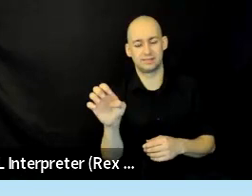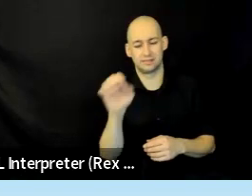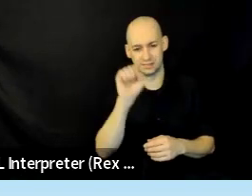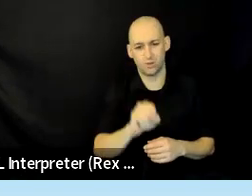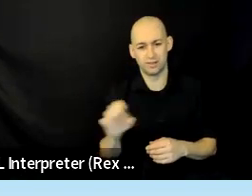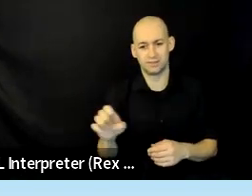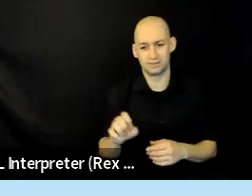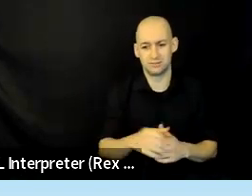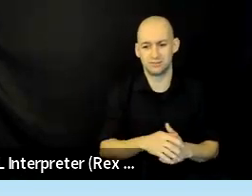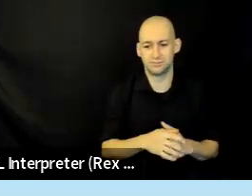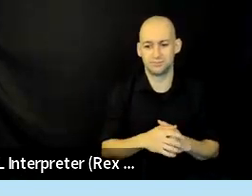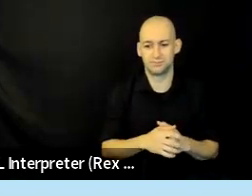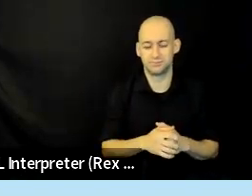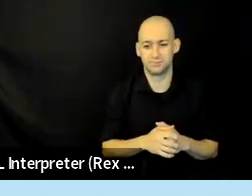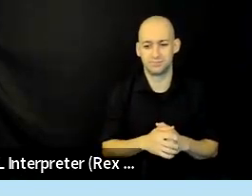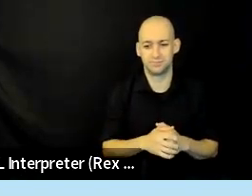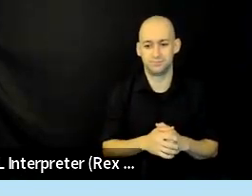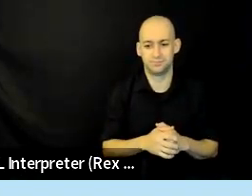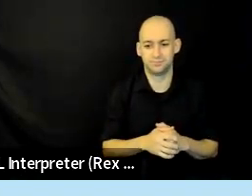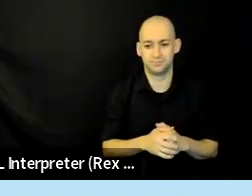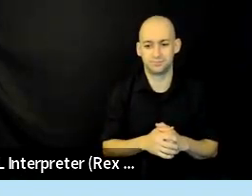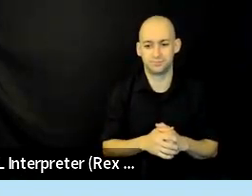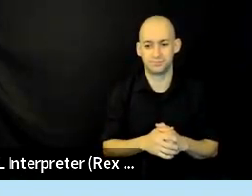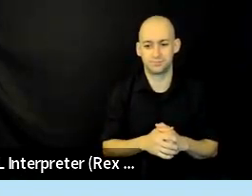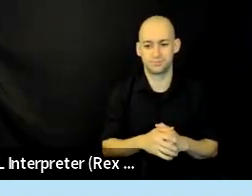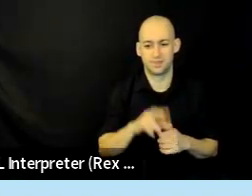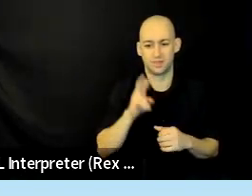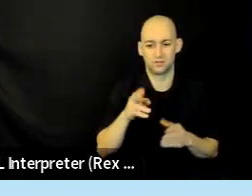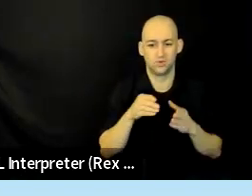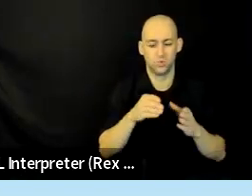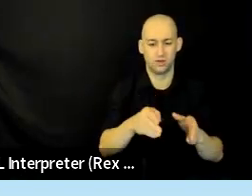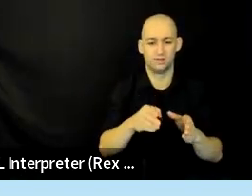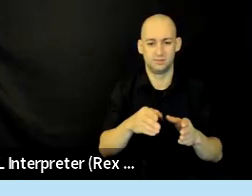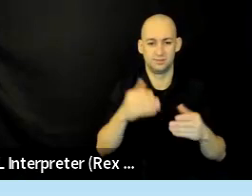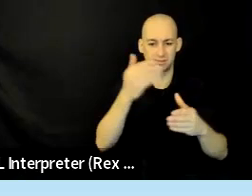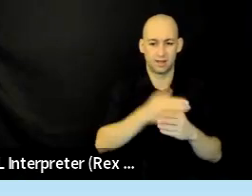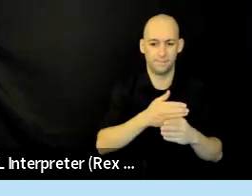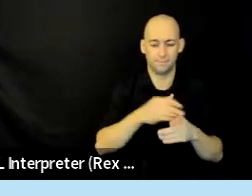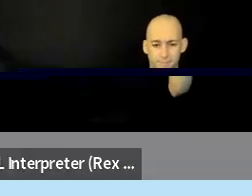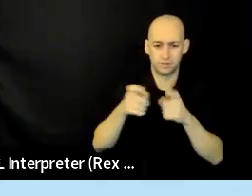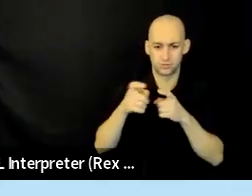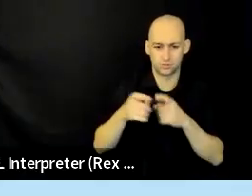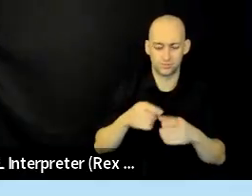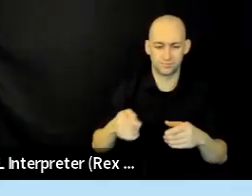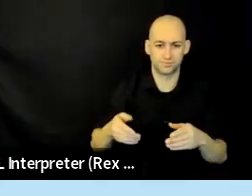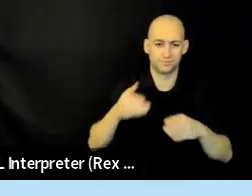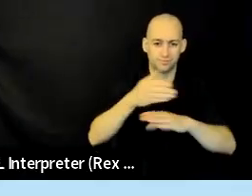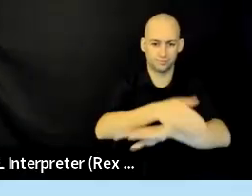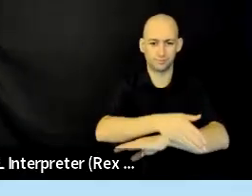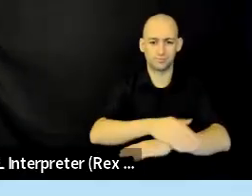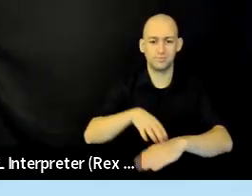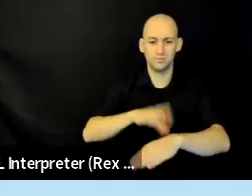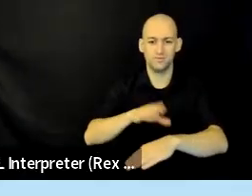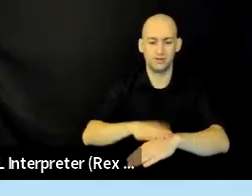101 and Wilsona Road intersection. The intersection is a 2-way stop-controlled intersection with advanced warning,